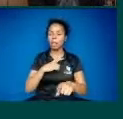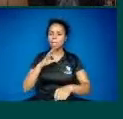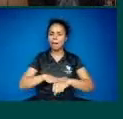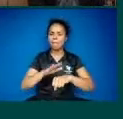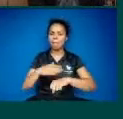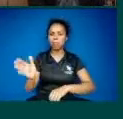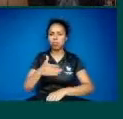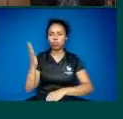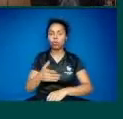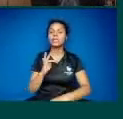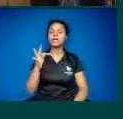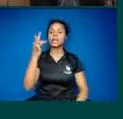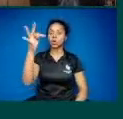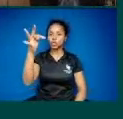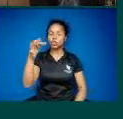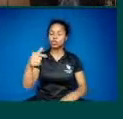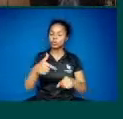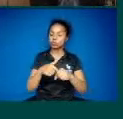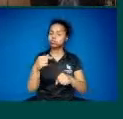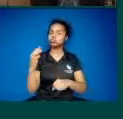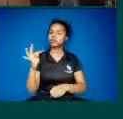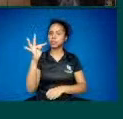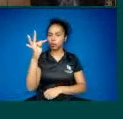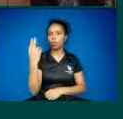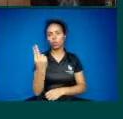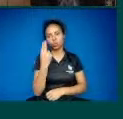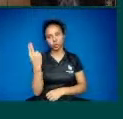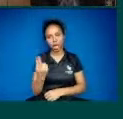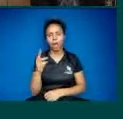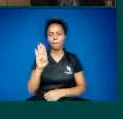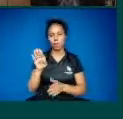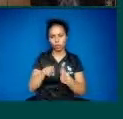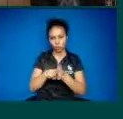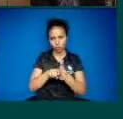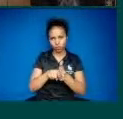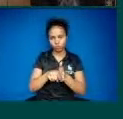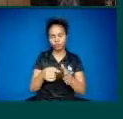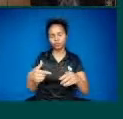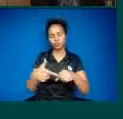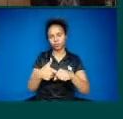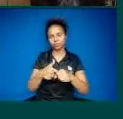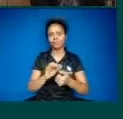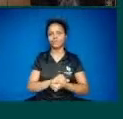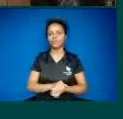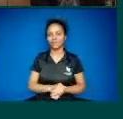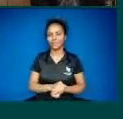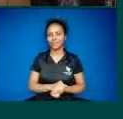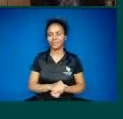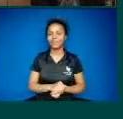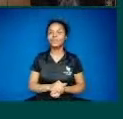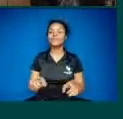the possibility of growth in the production of this fuel in our industrial park.